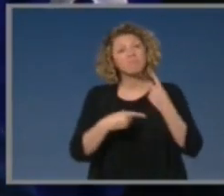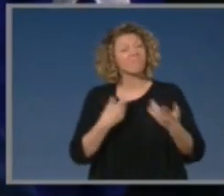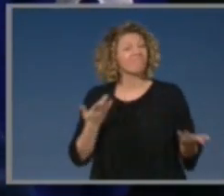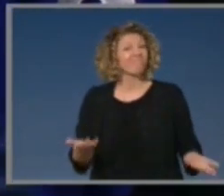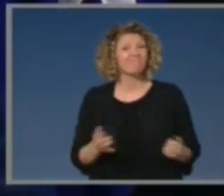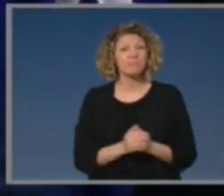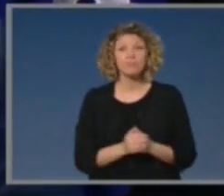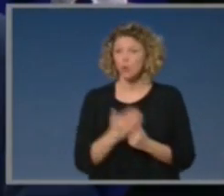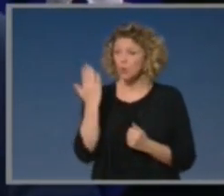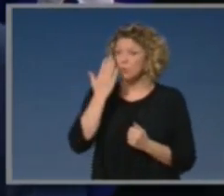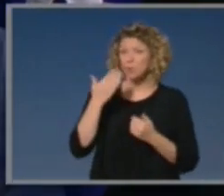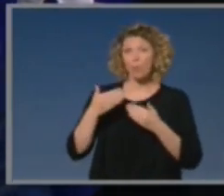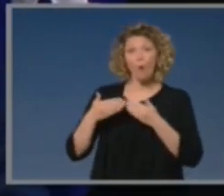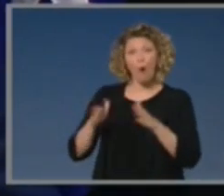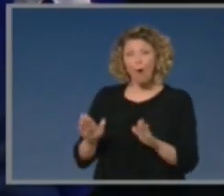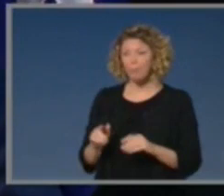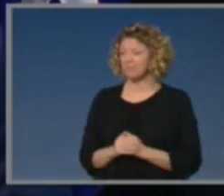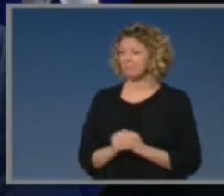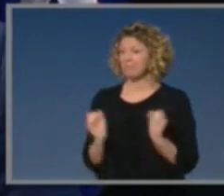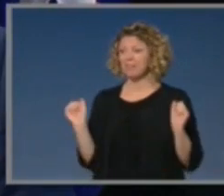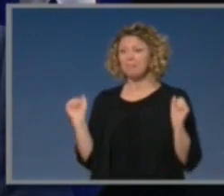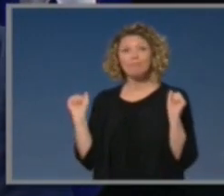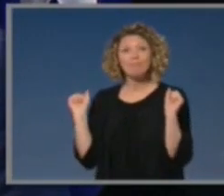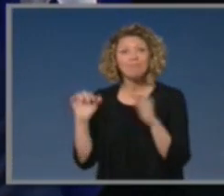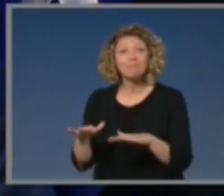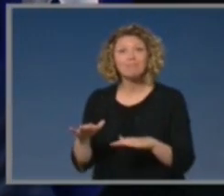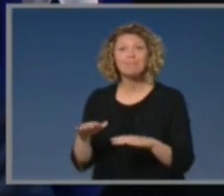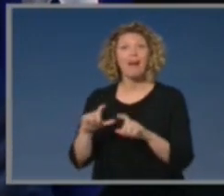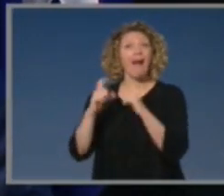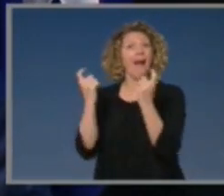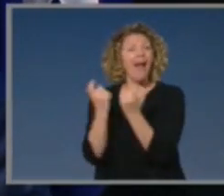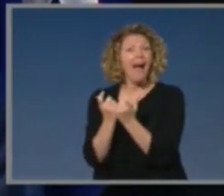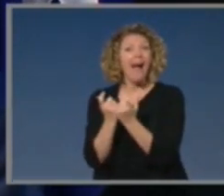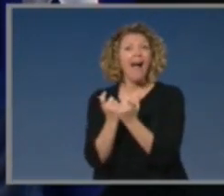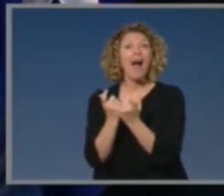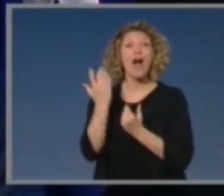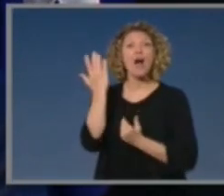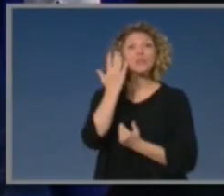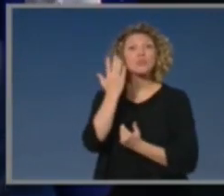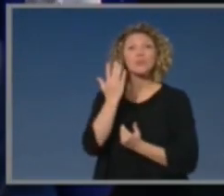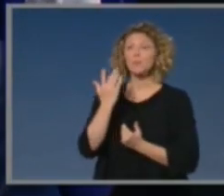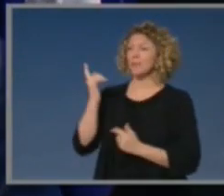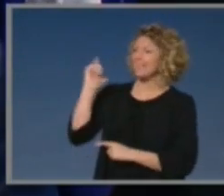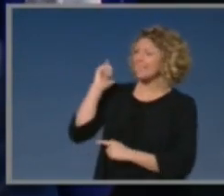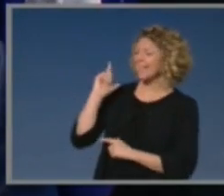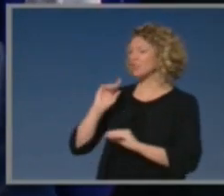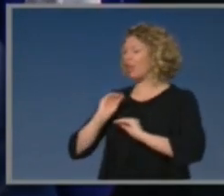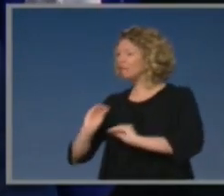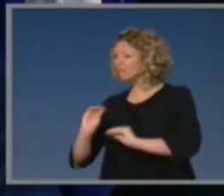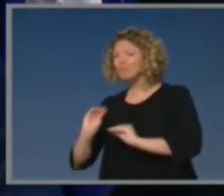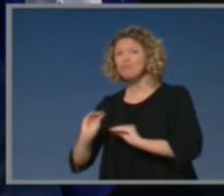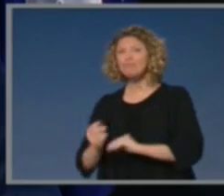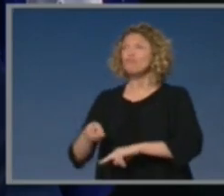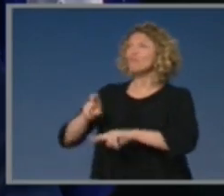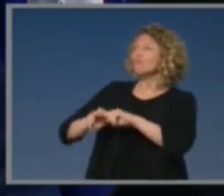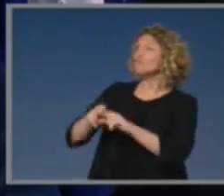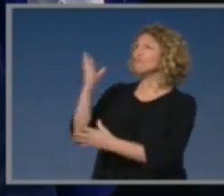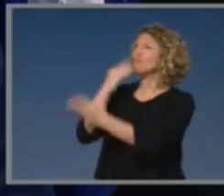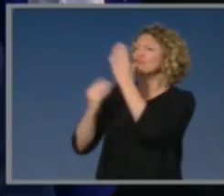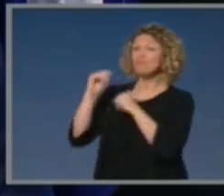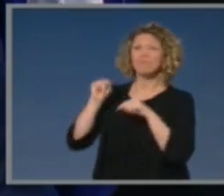school with a classroom that is open, with more and more students attending and getting their learning face-to-face in the classroom.